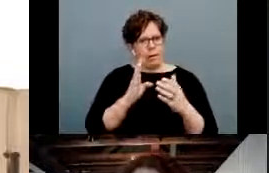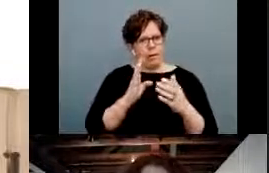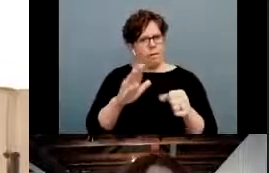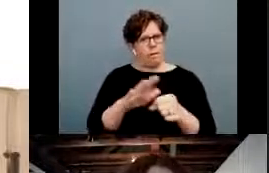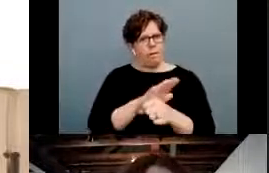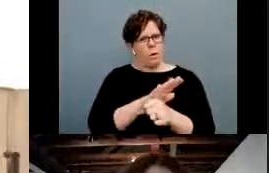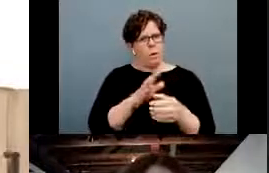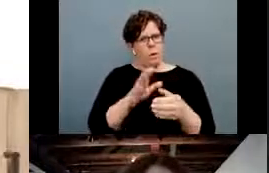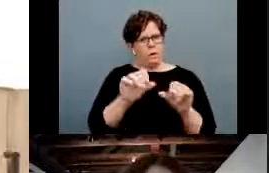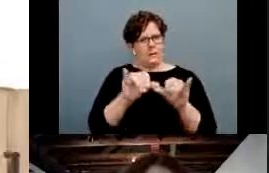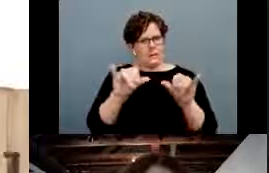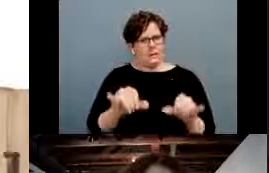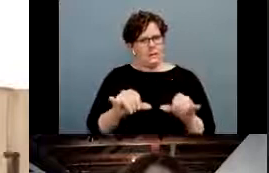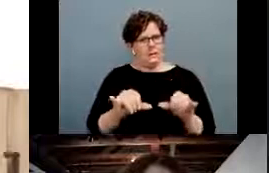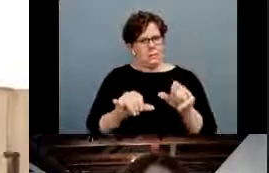using.